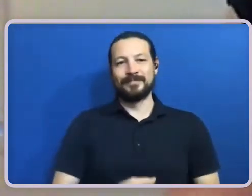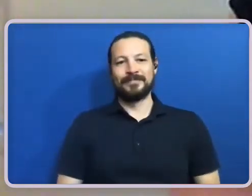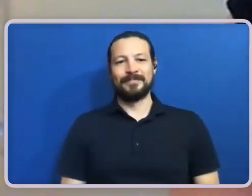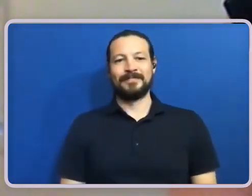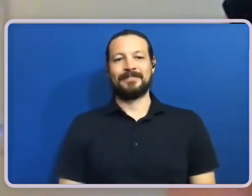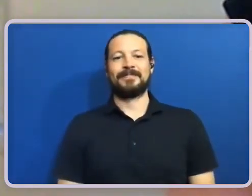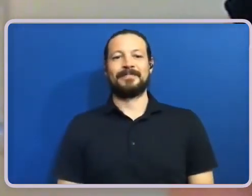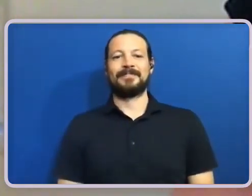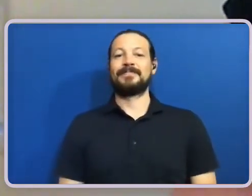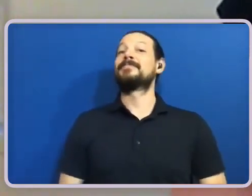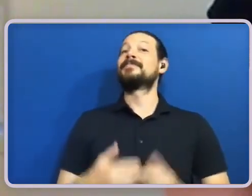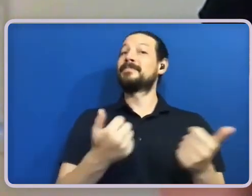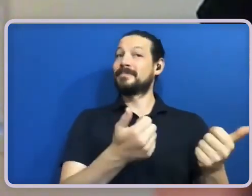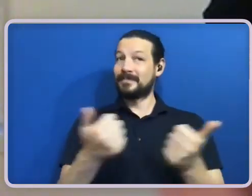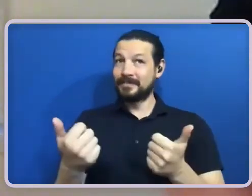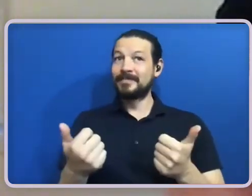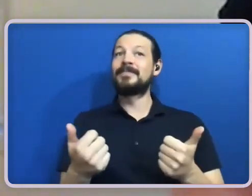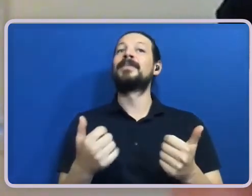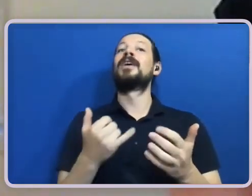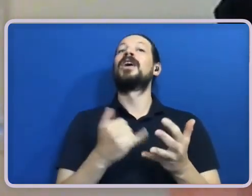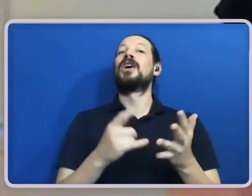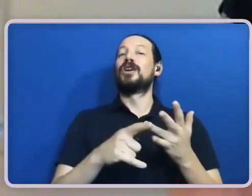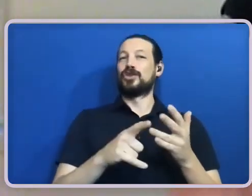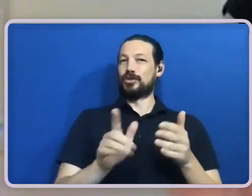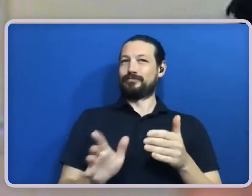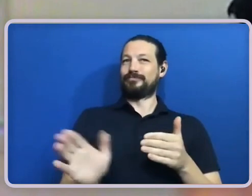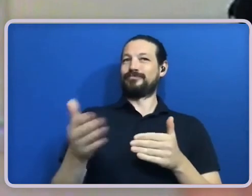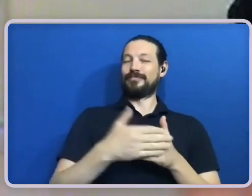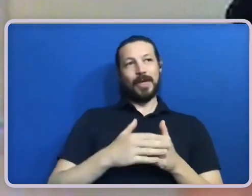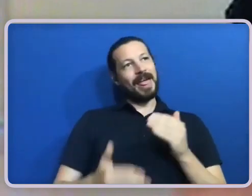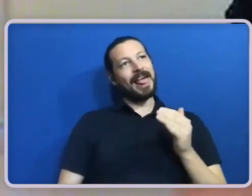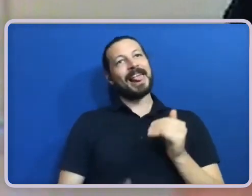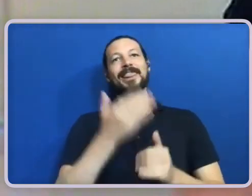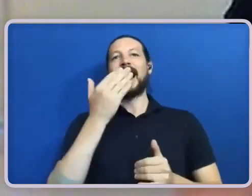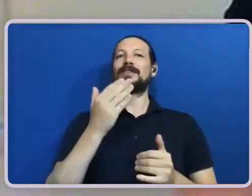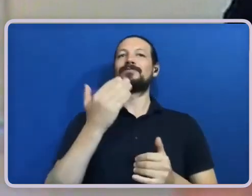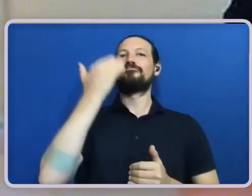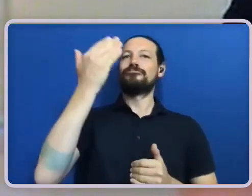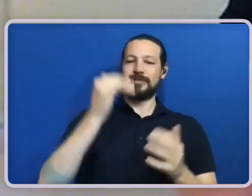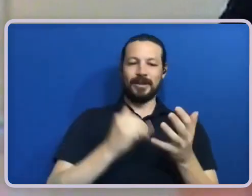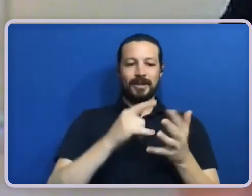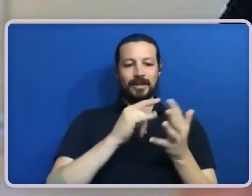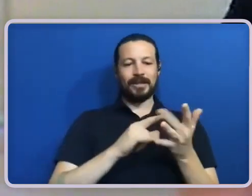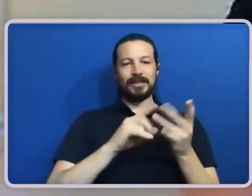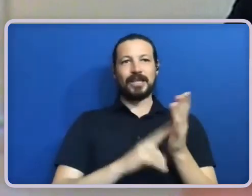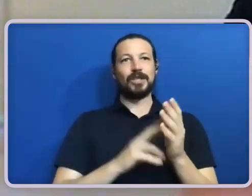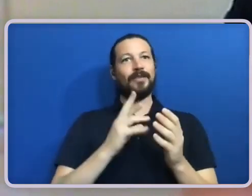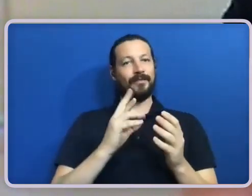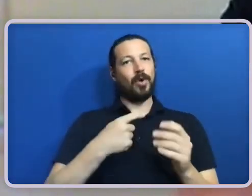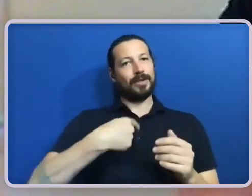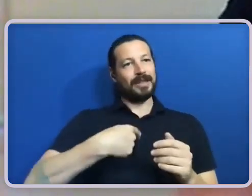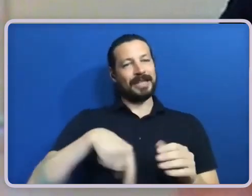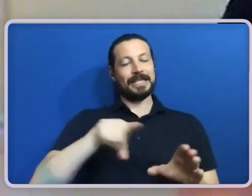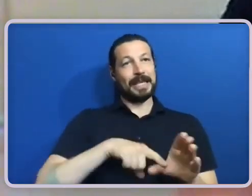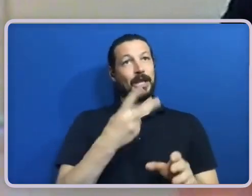So everybody, we're coming to a close for our last session for 2020, and what a year it has been.